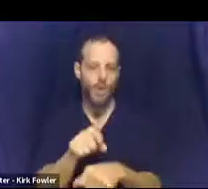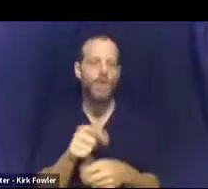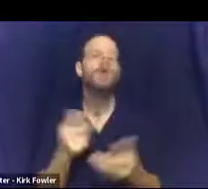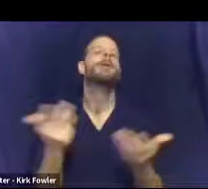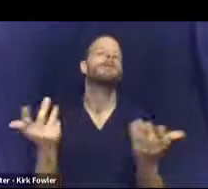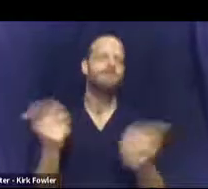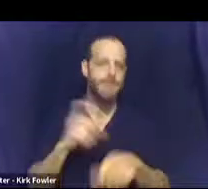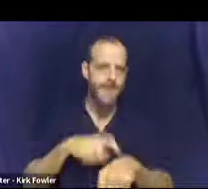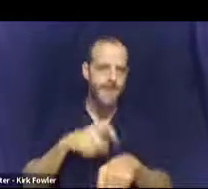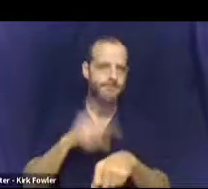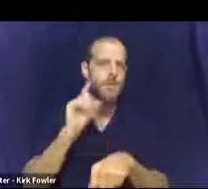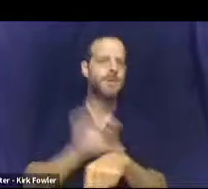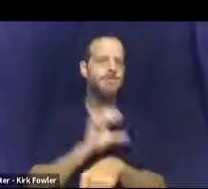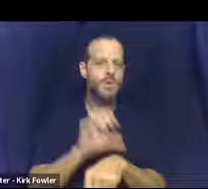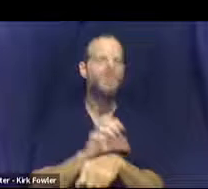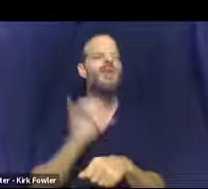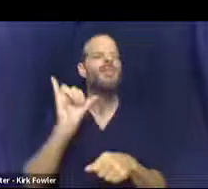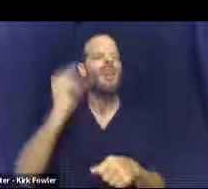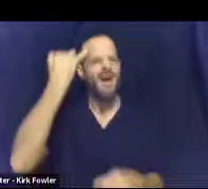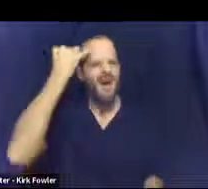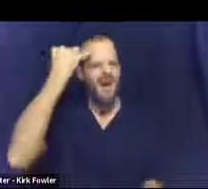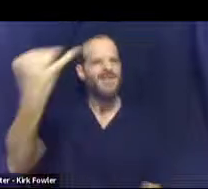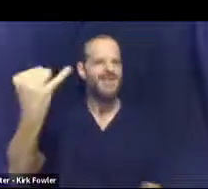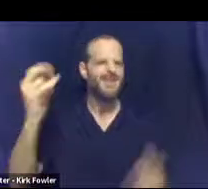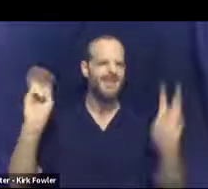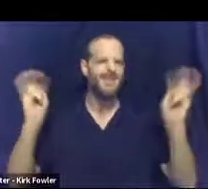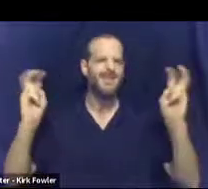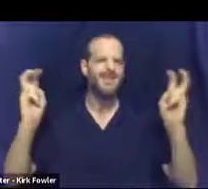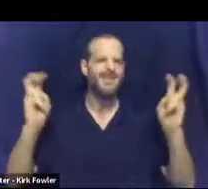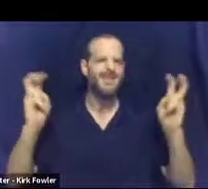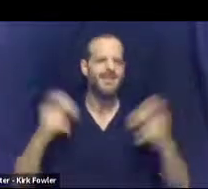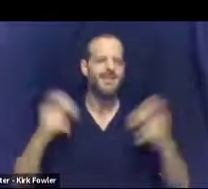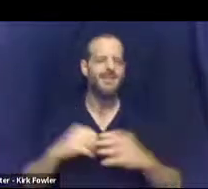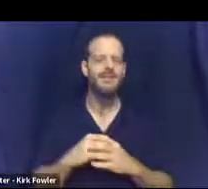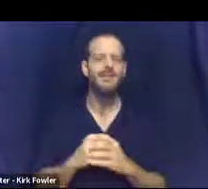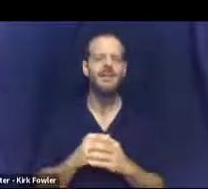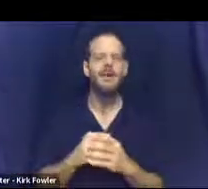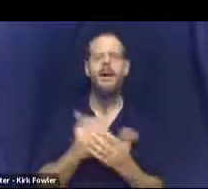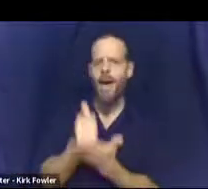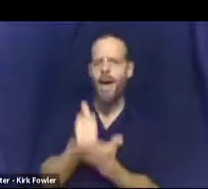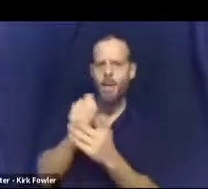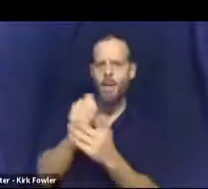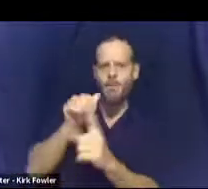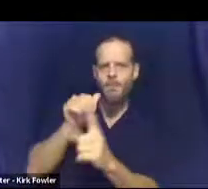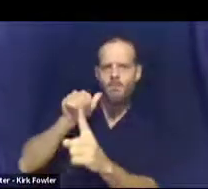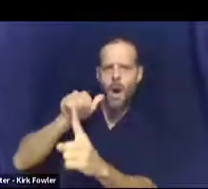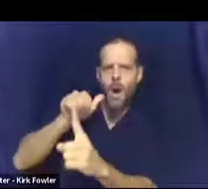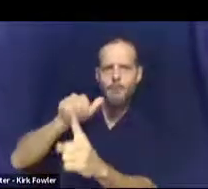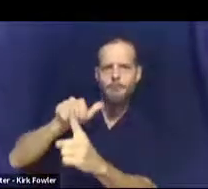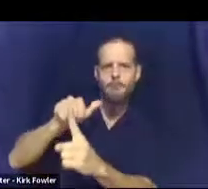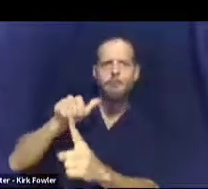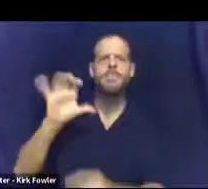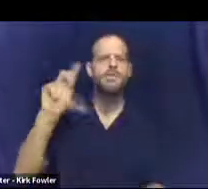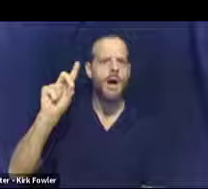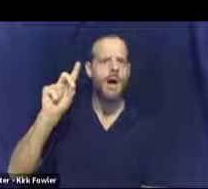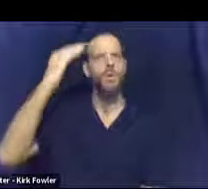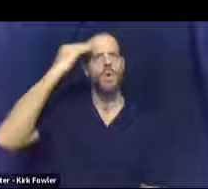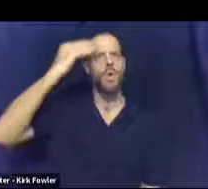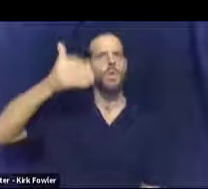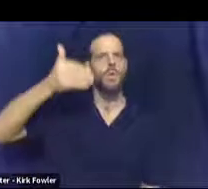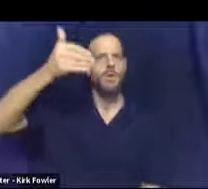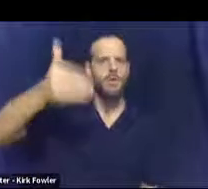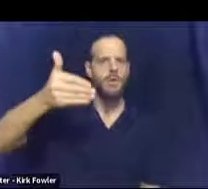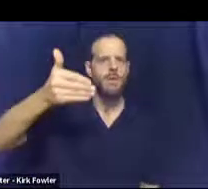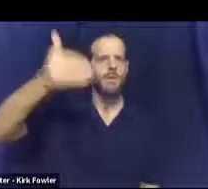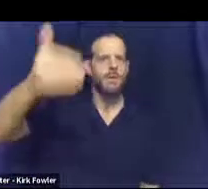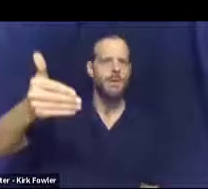general idea. Of course, you might want to build in more prompts as needed. You may build in other vocabulary depending, again, on the